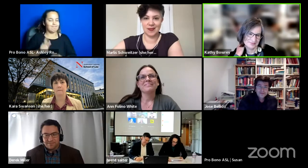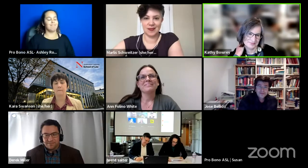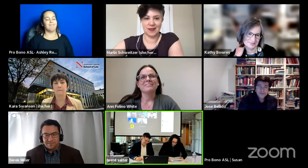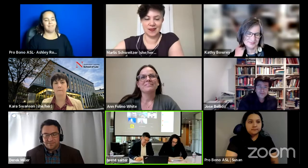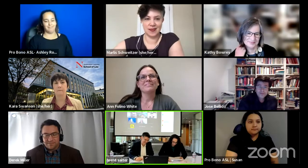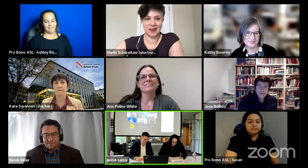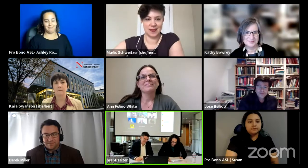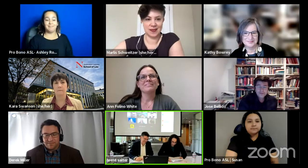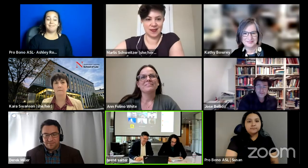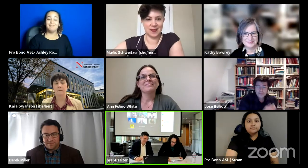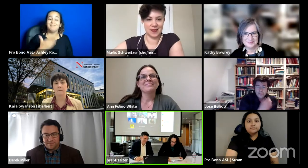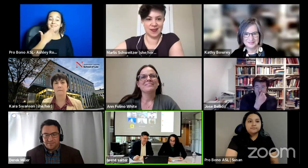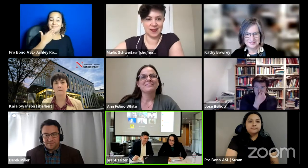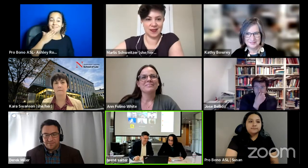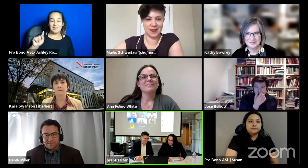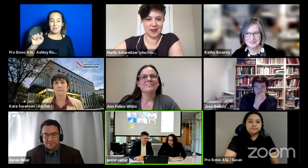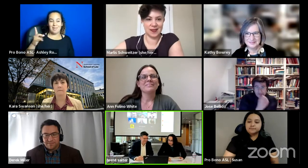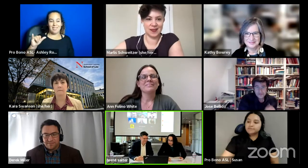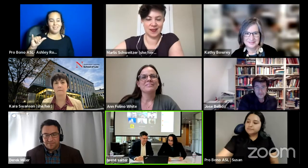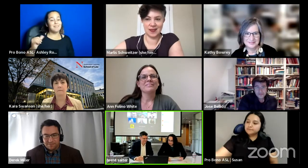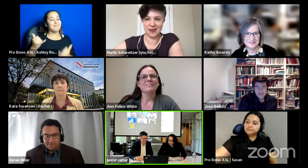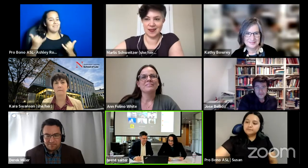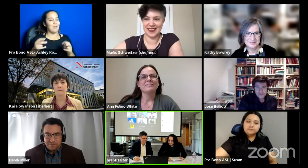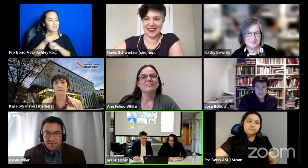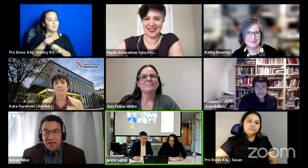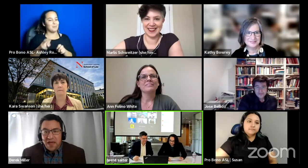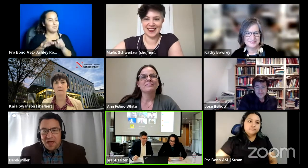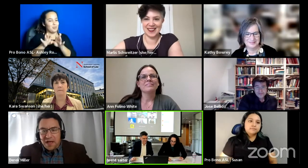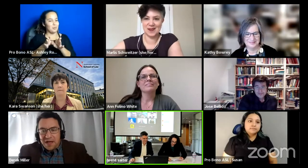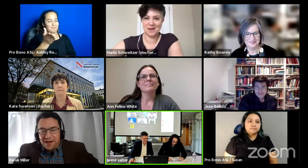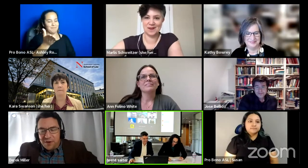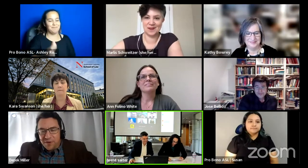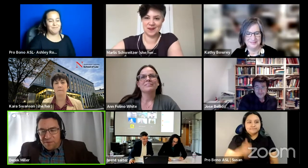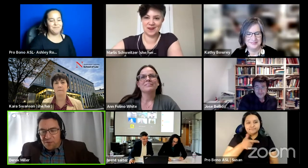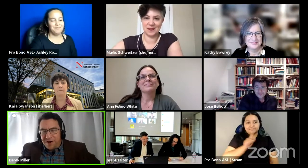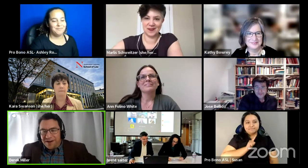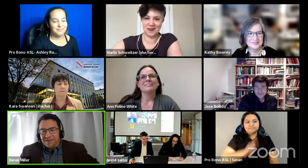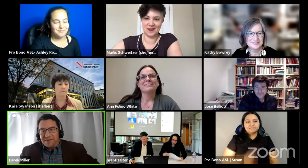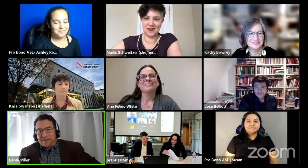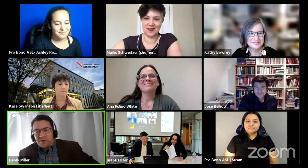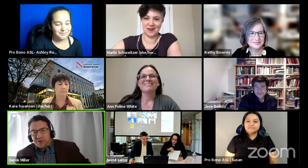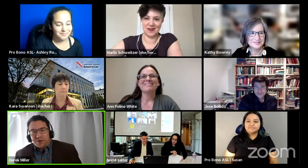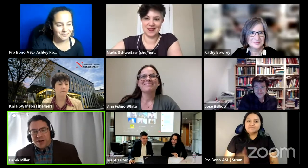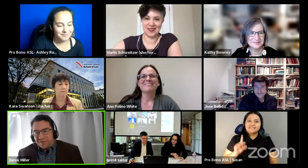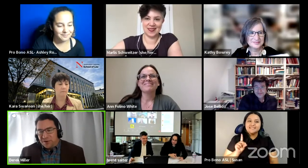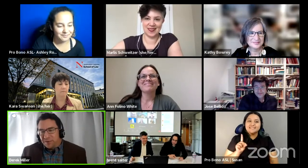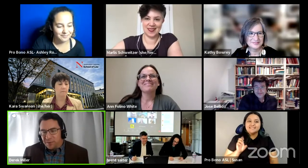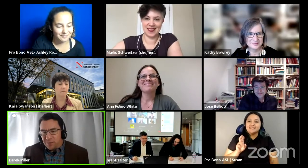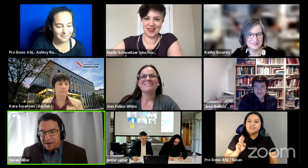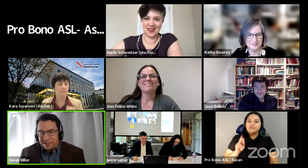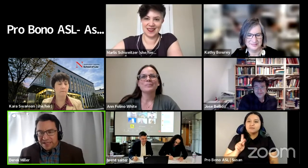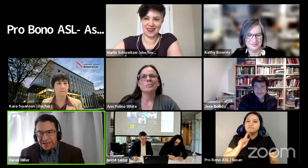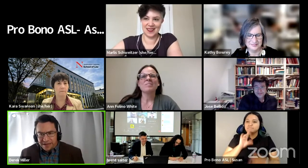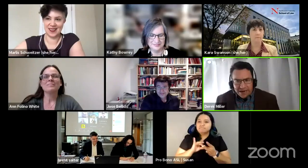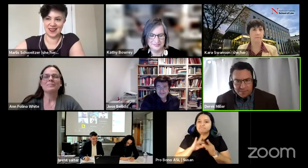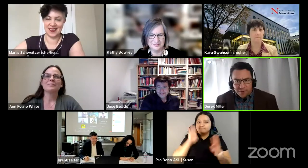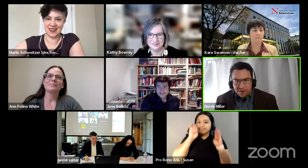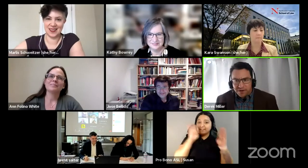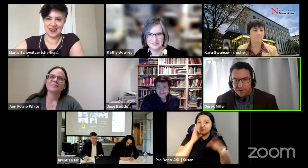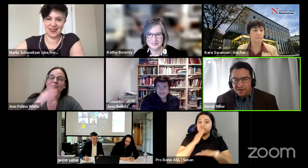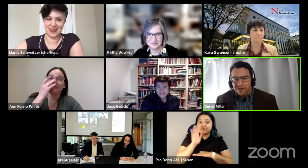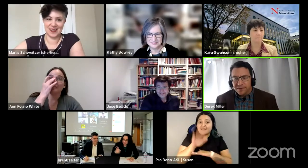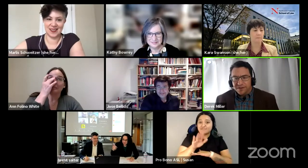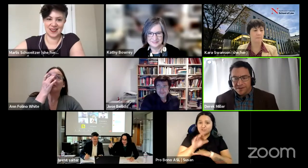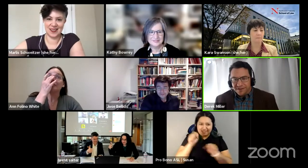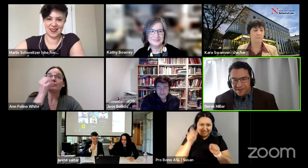So thank you, Kathy. I think Derek, you're up. Hello, everyone. Good afternoon from where I'm sitting. Can I be